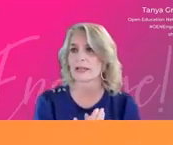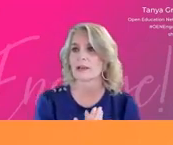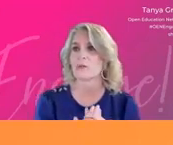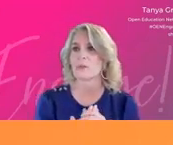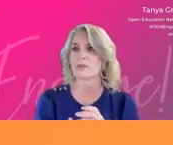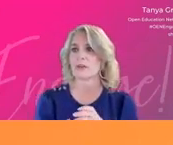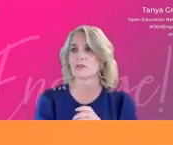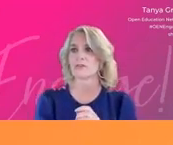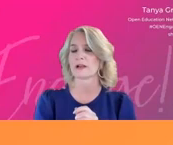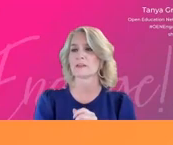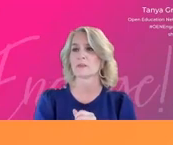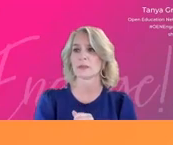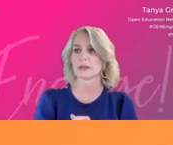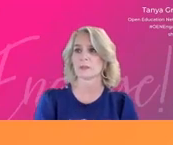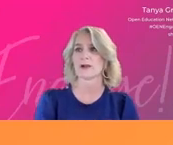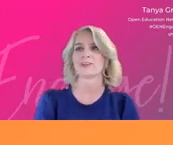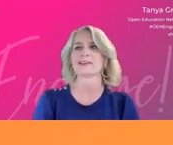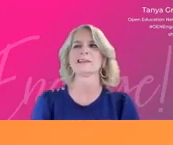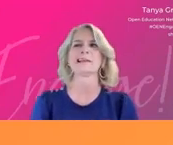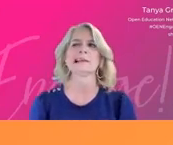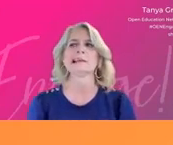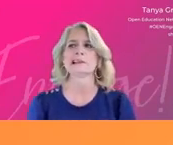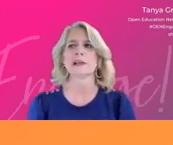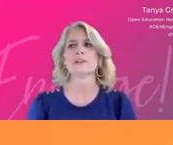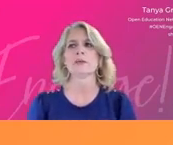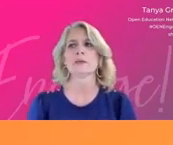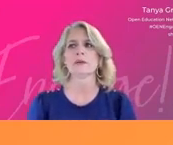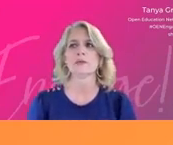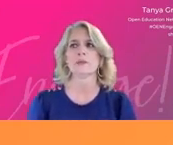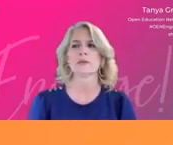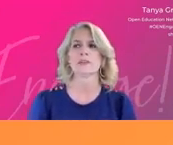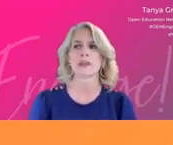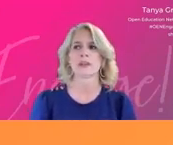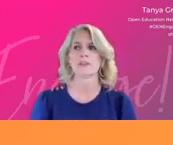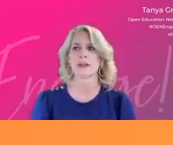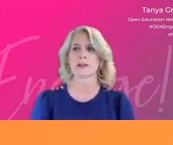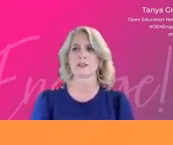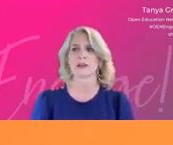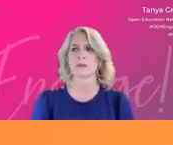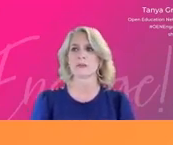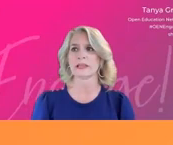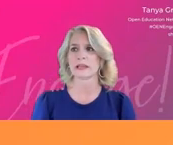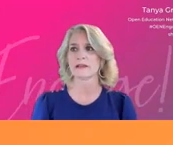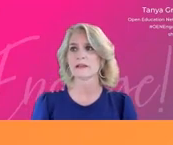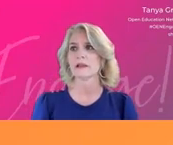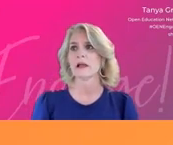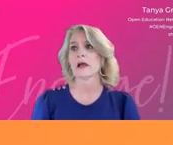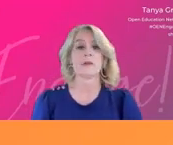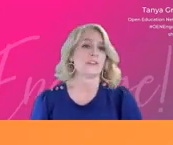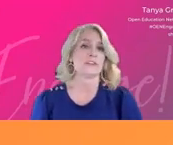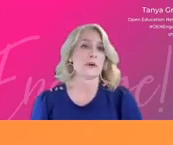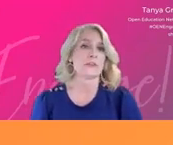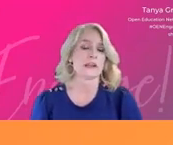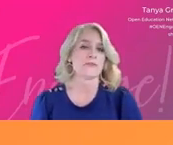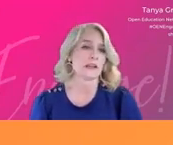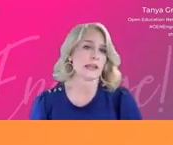faculty attended? What percentage of faculty completed the projects? Sorry, I don't know the percentage that actually completed.